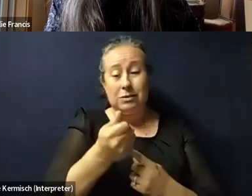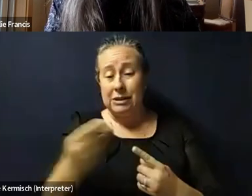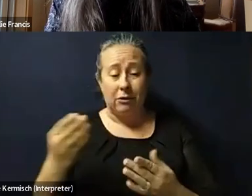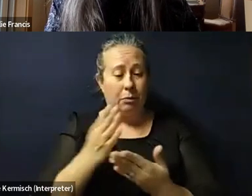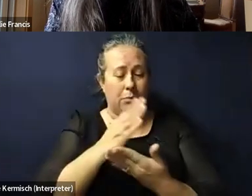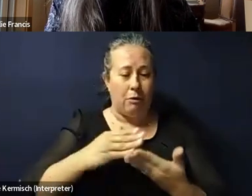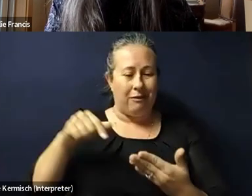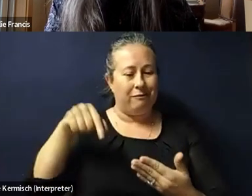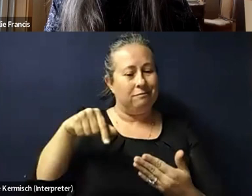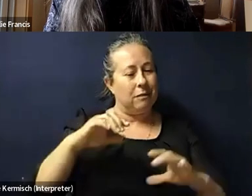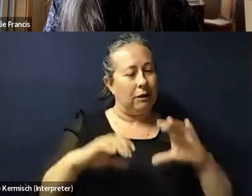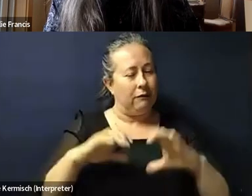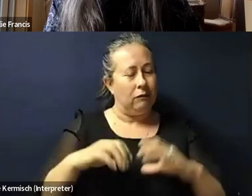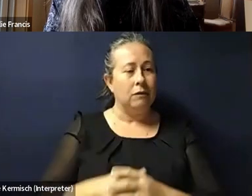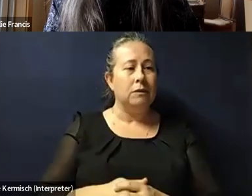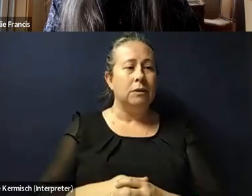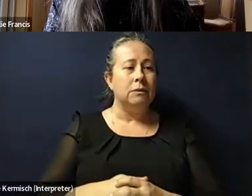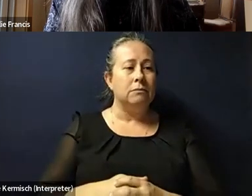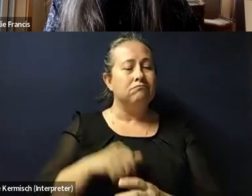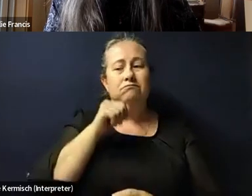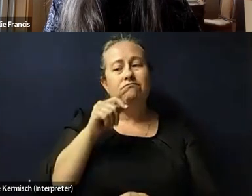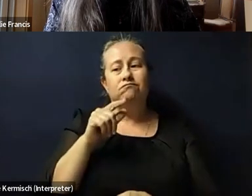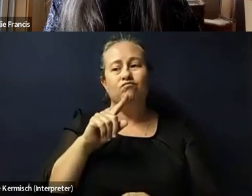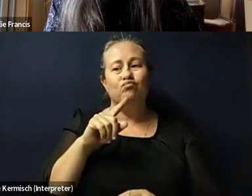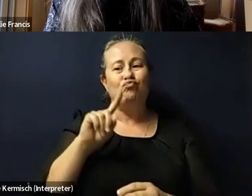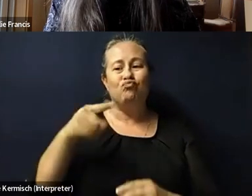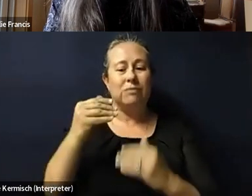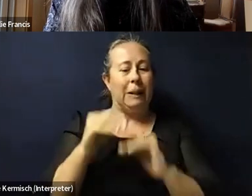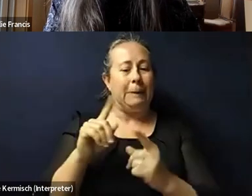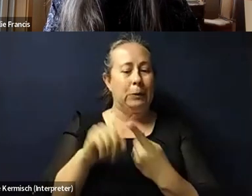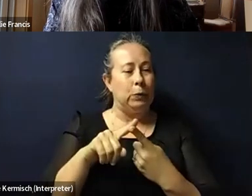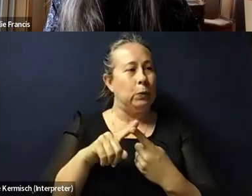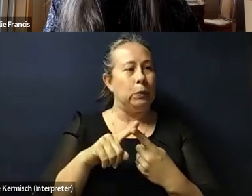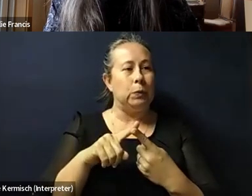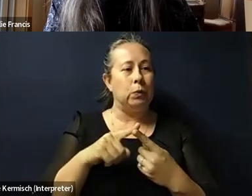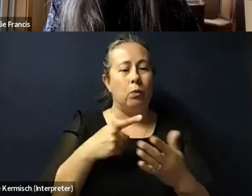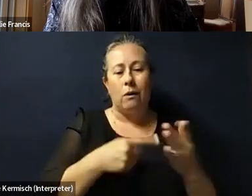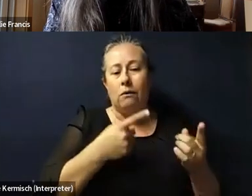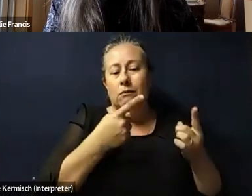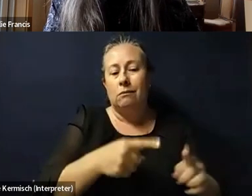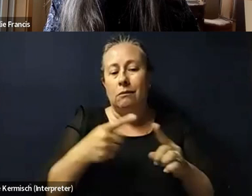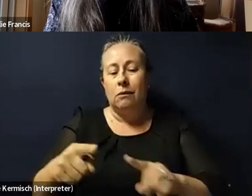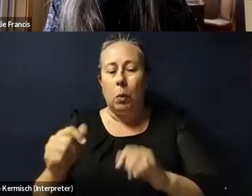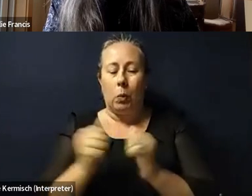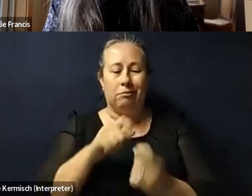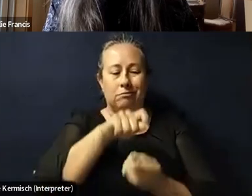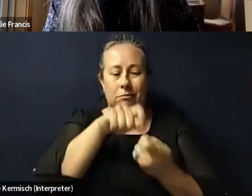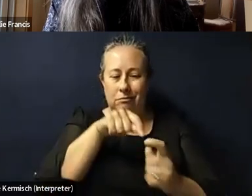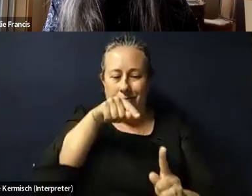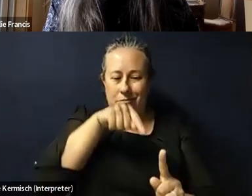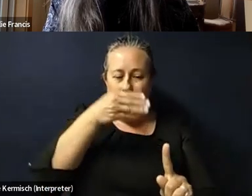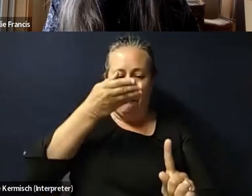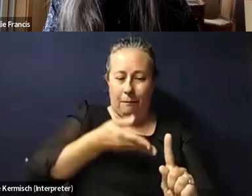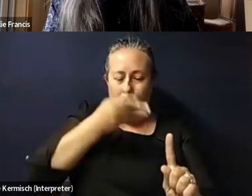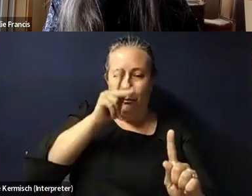the conversation. It's not just about what's going on with a particular person, but